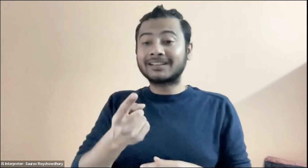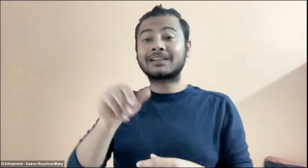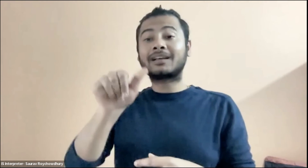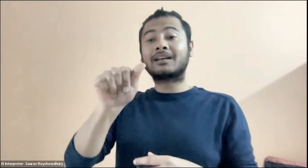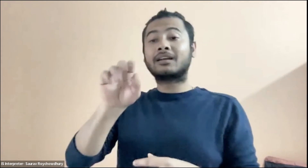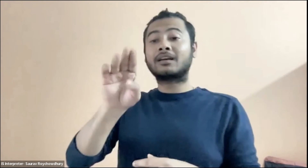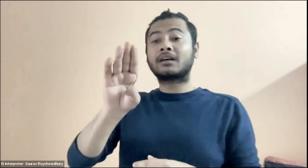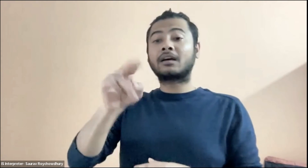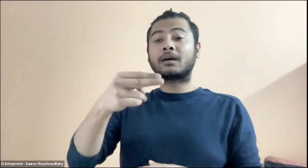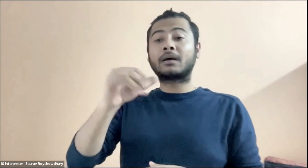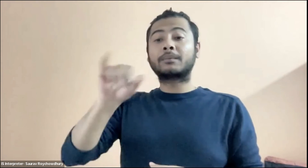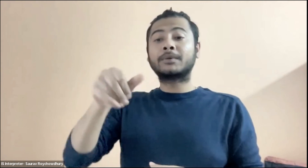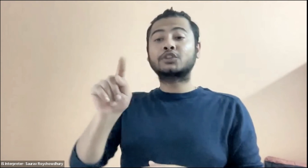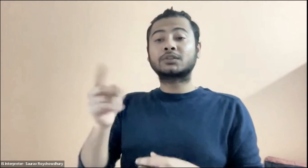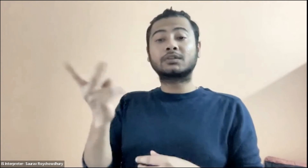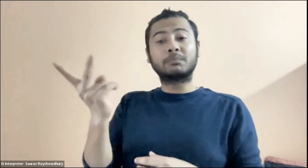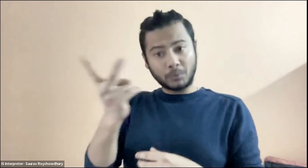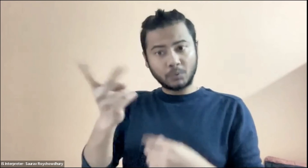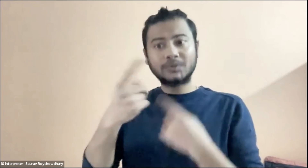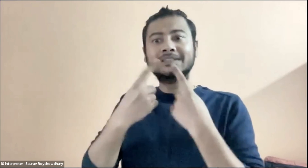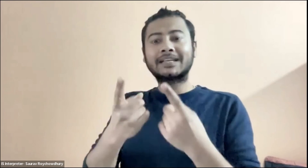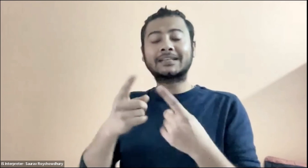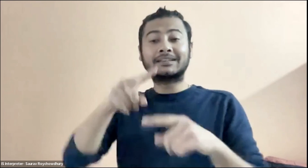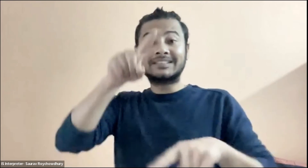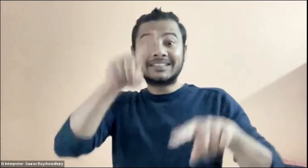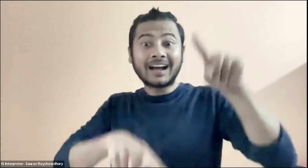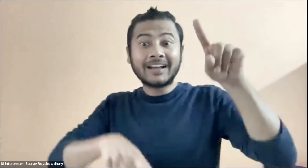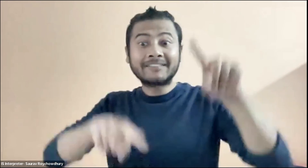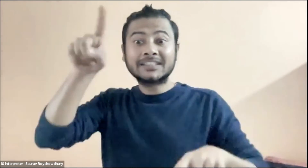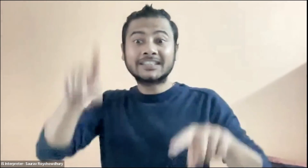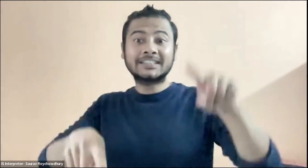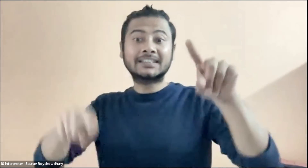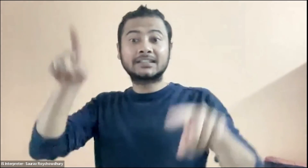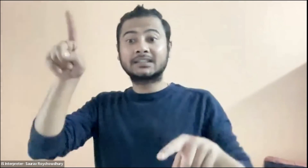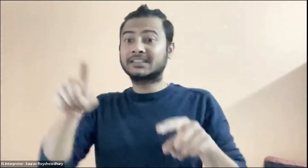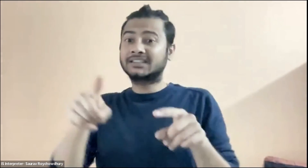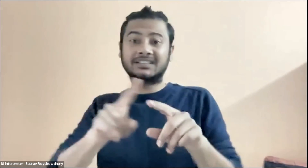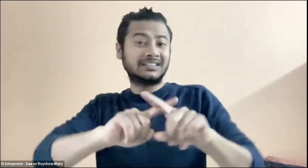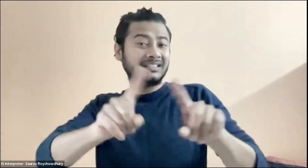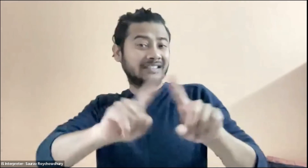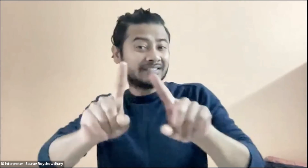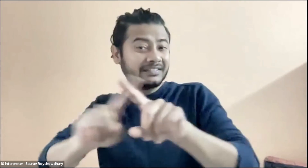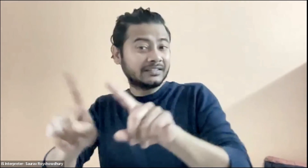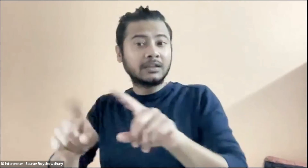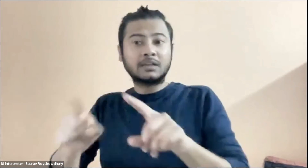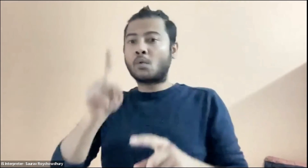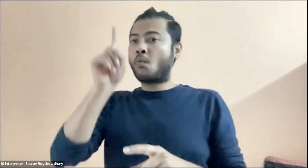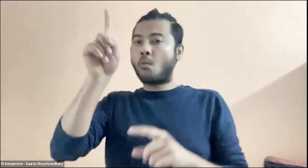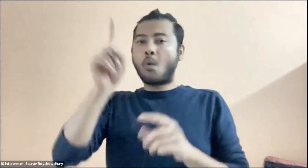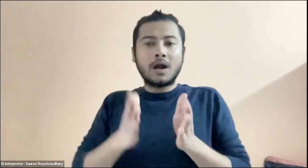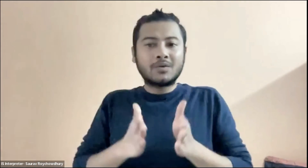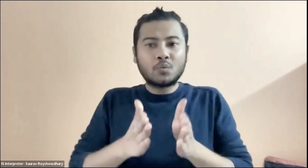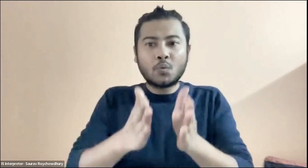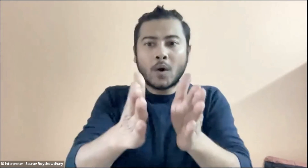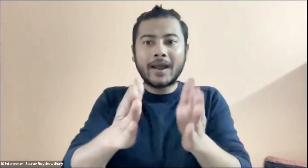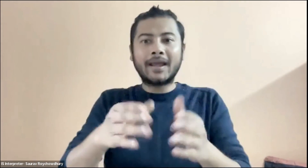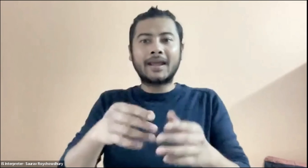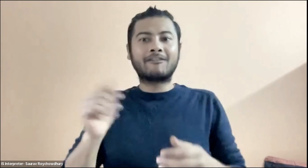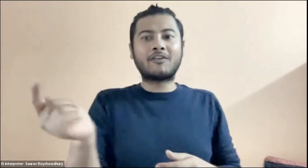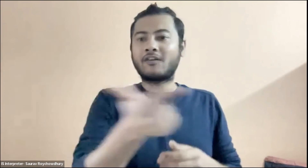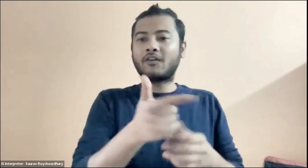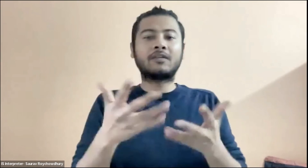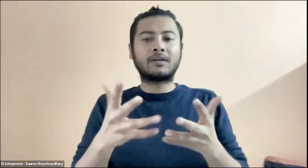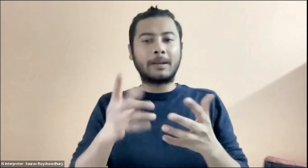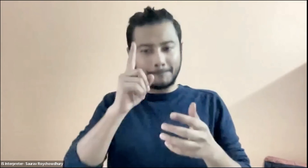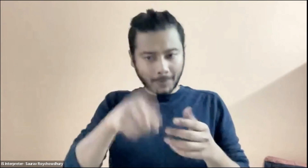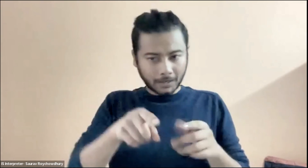their initial statements, that it has to be a multi-track kind of process really stands out to me. And then for us as